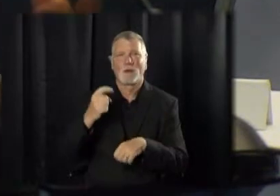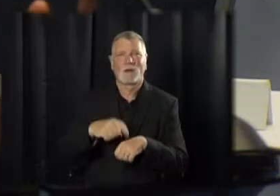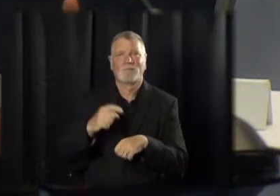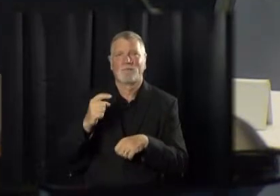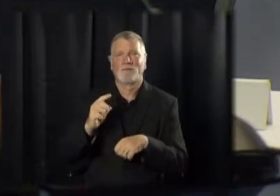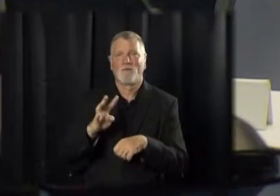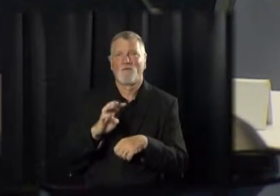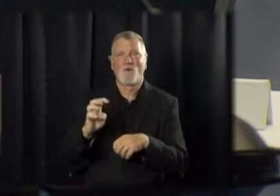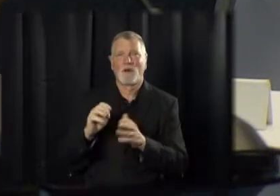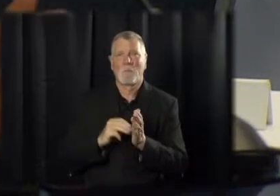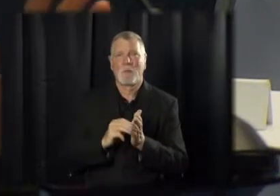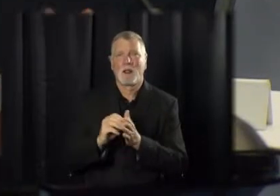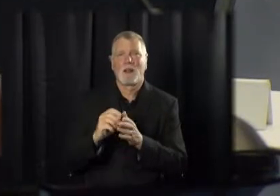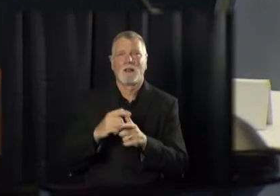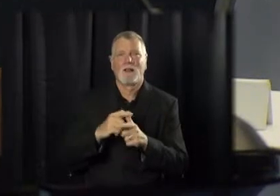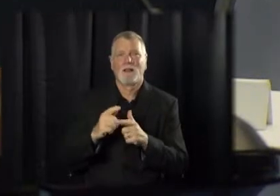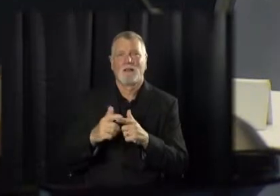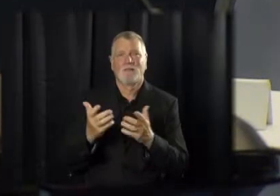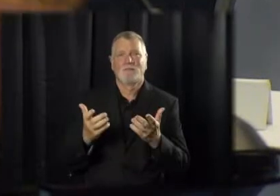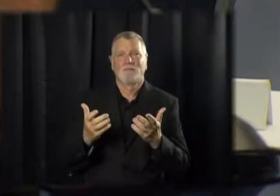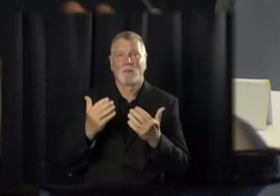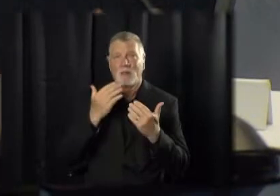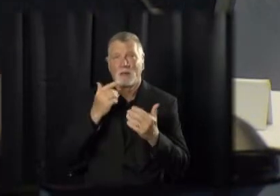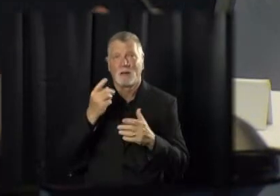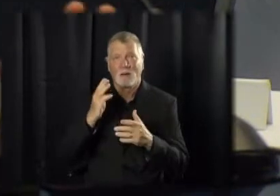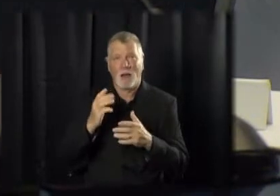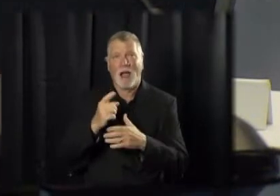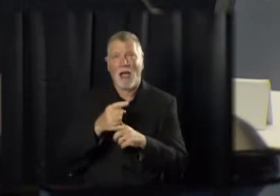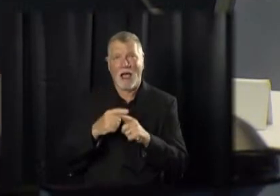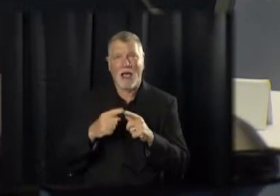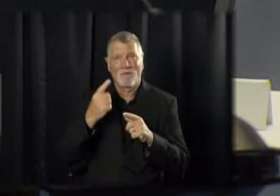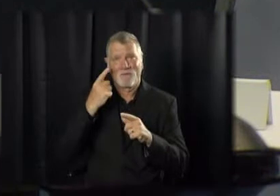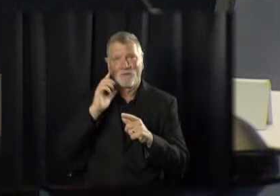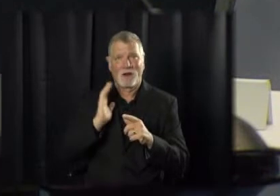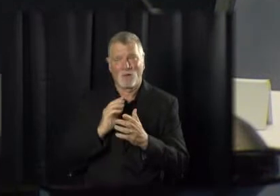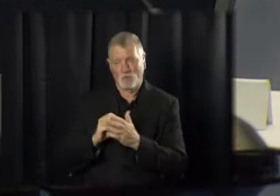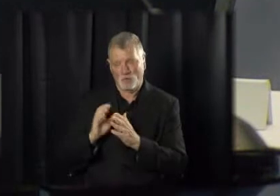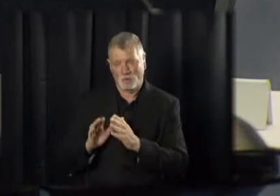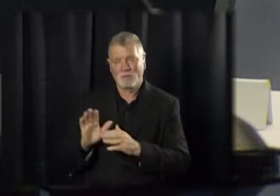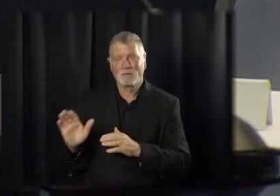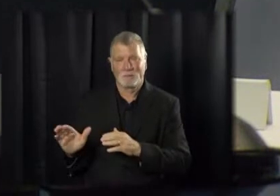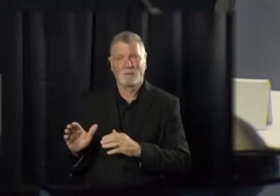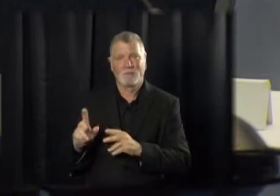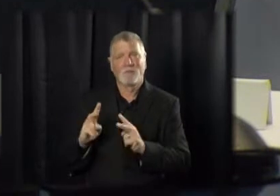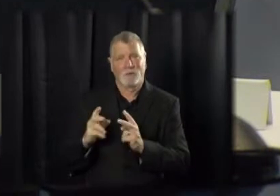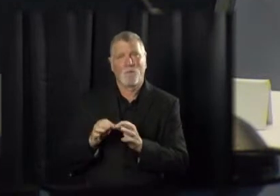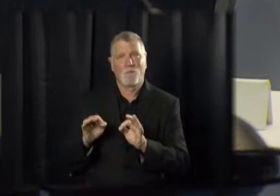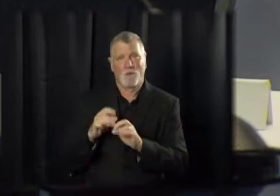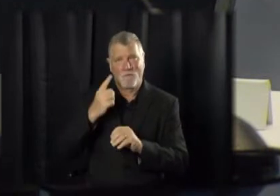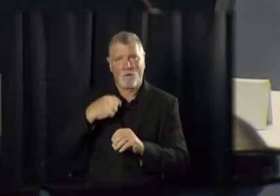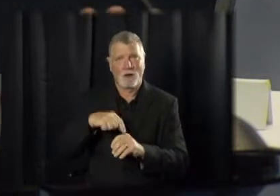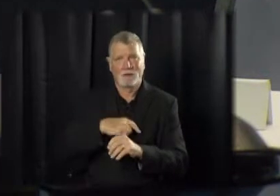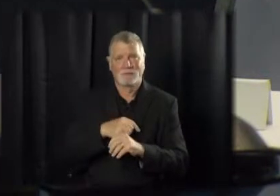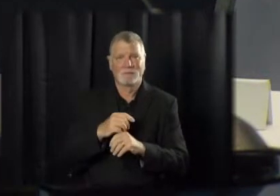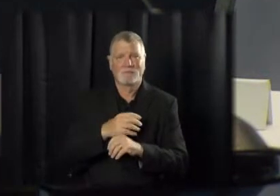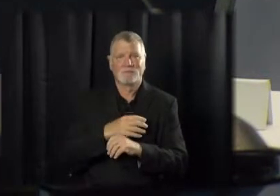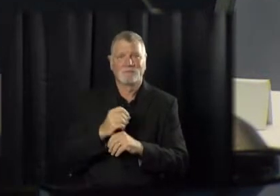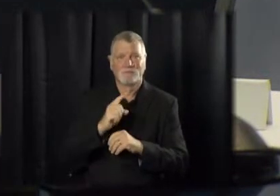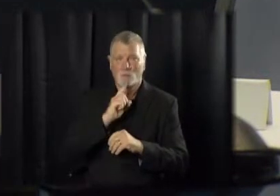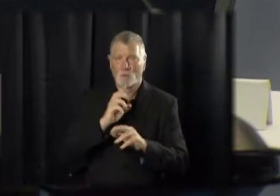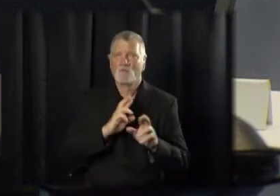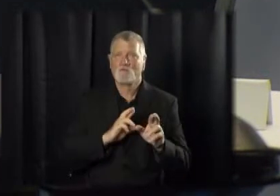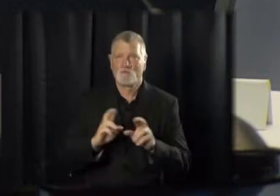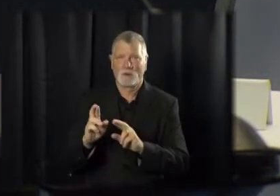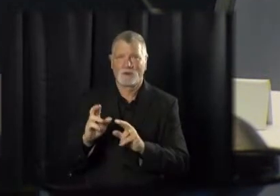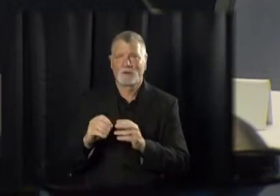of 400 million where, thank God, half of it is going to our students, okay? That is very important to us. Okay, and we are ready